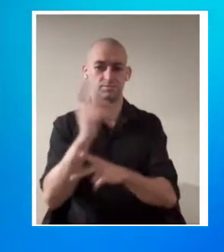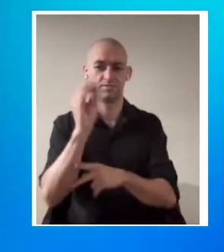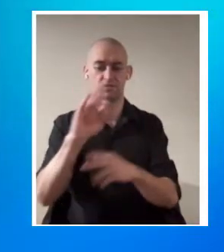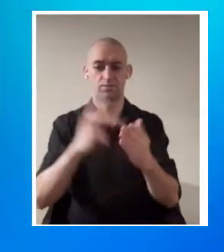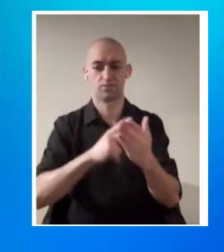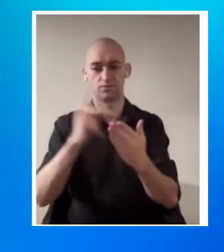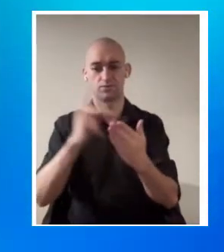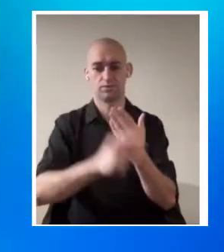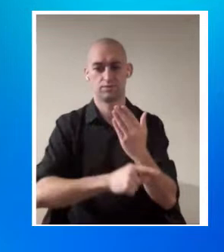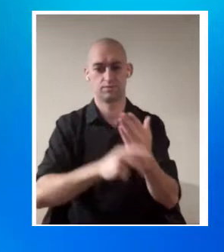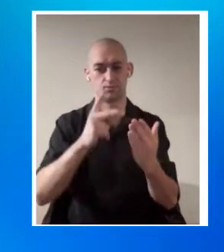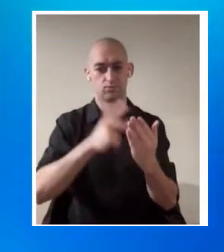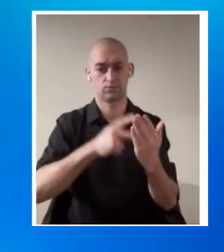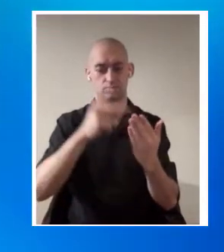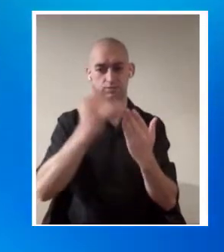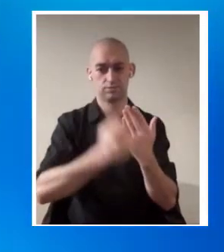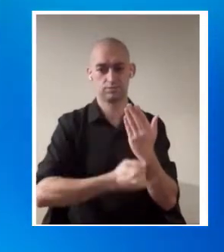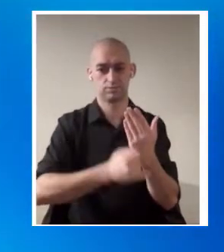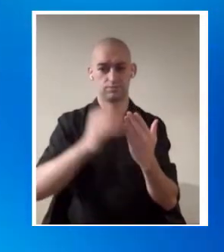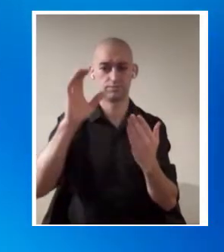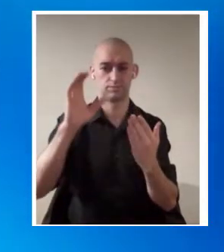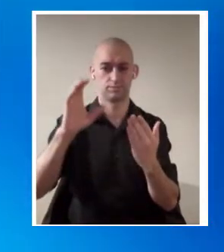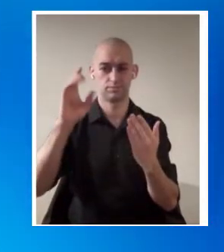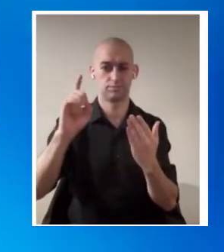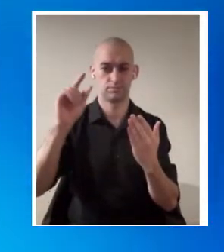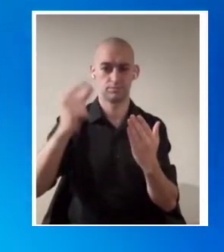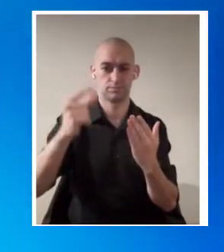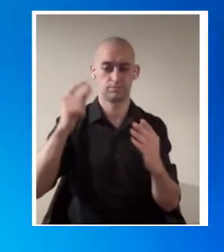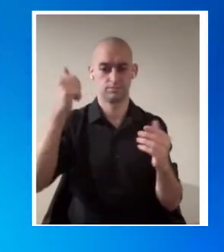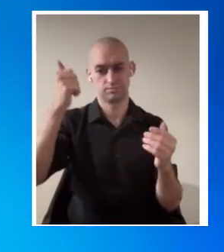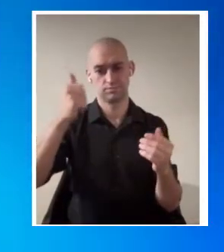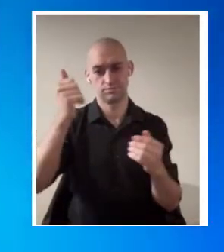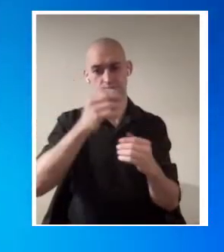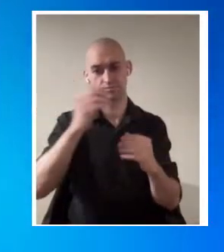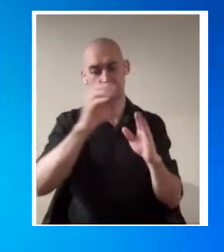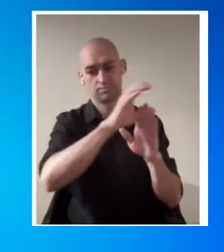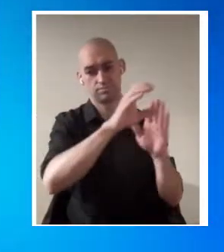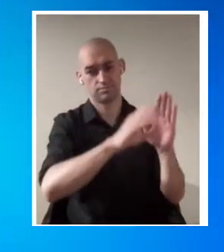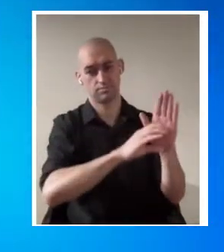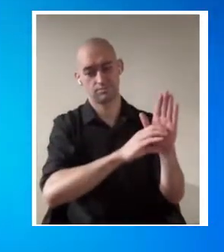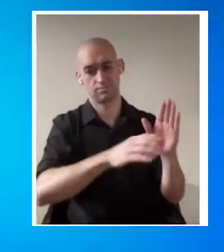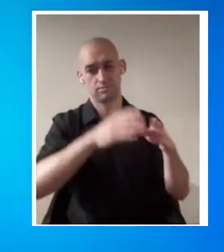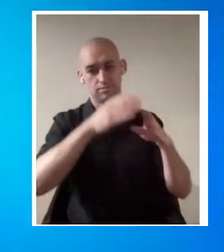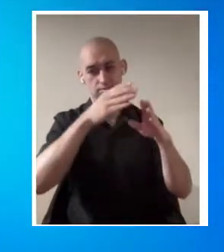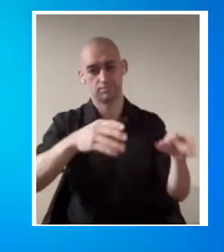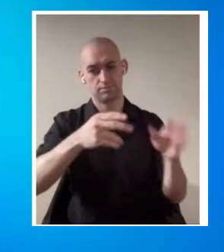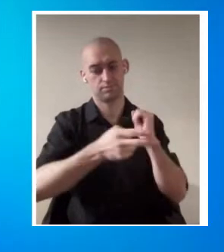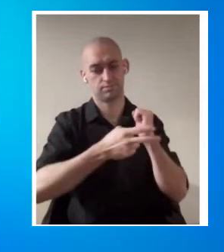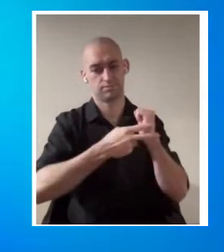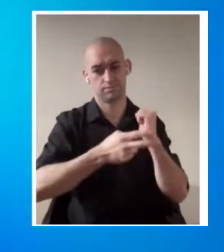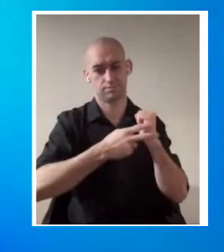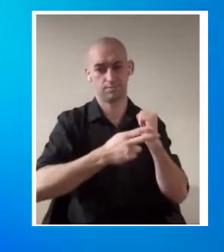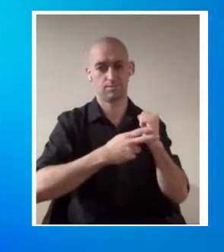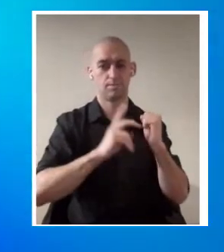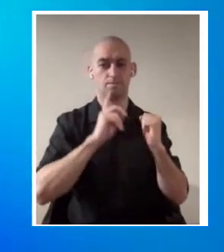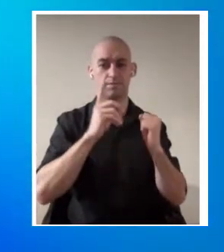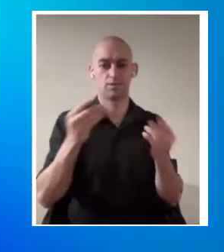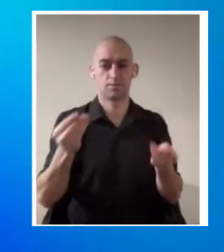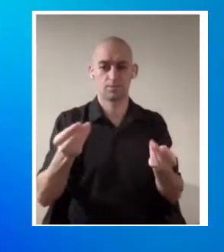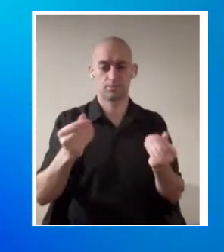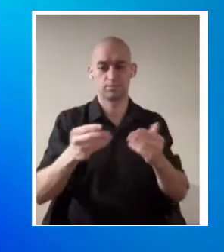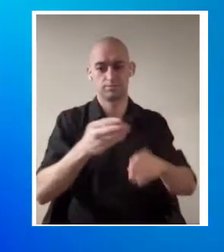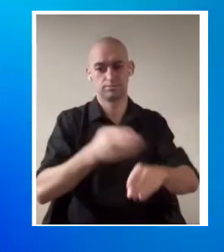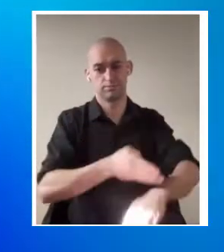CDBG funds, here's a list of categories: housing preservation, real property